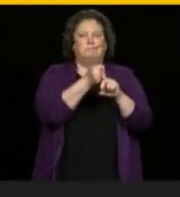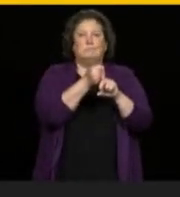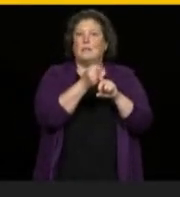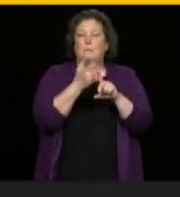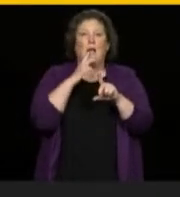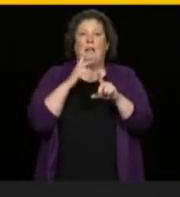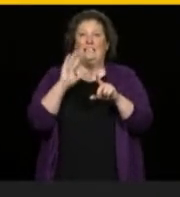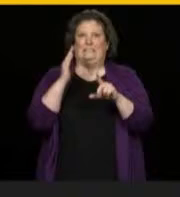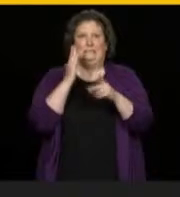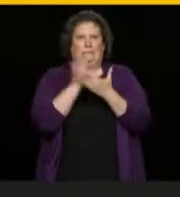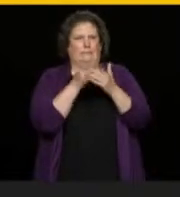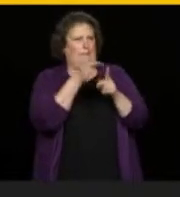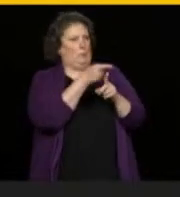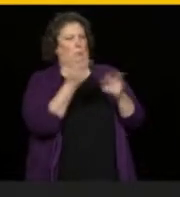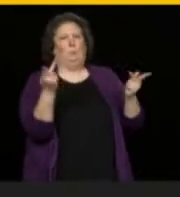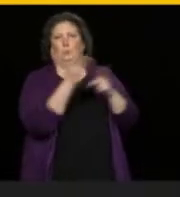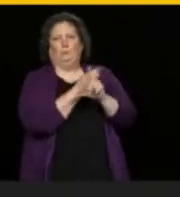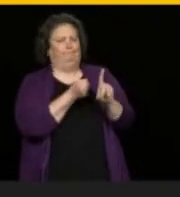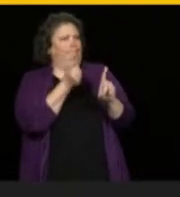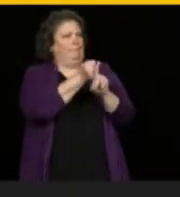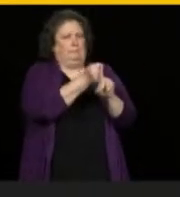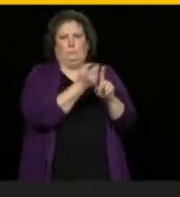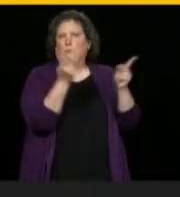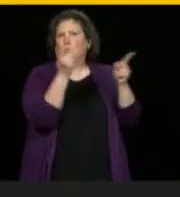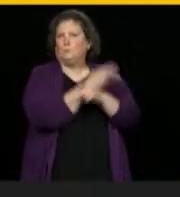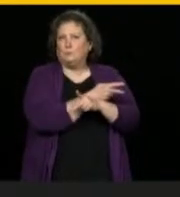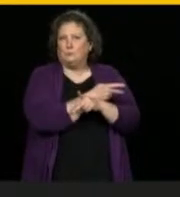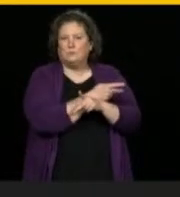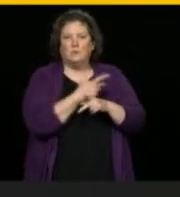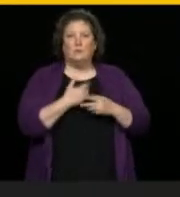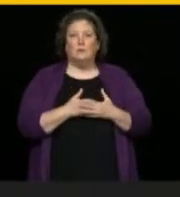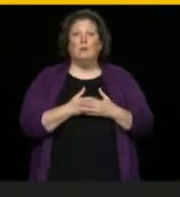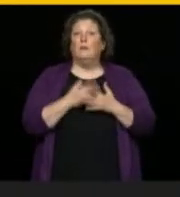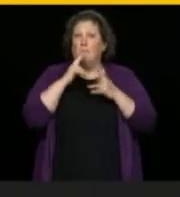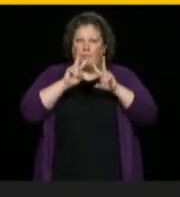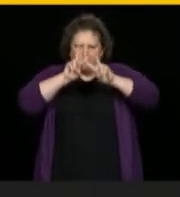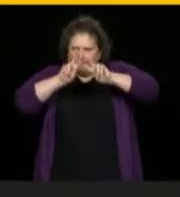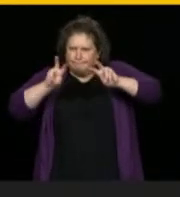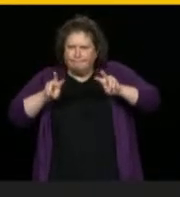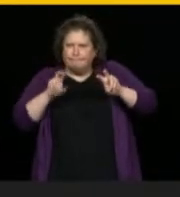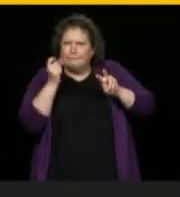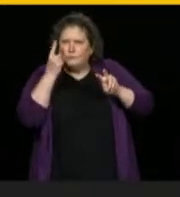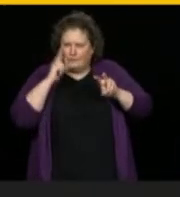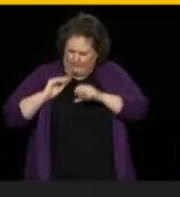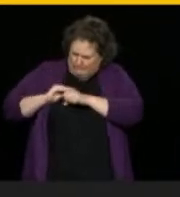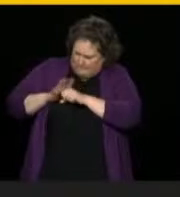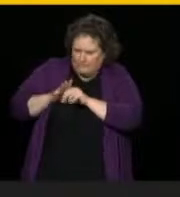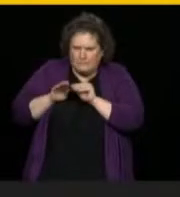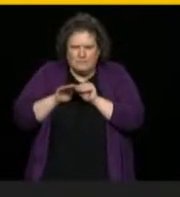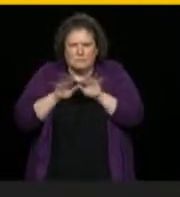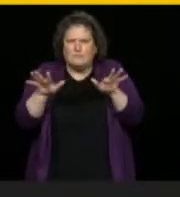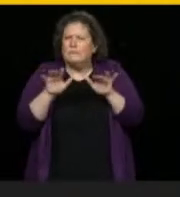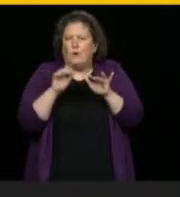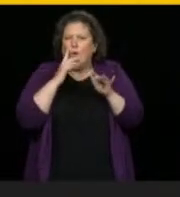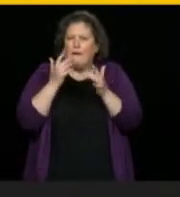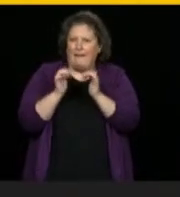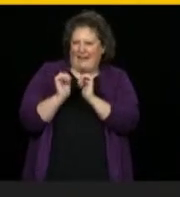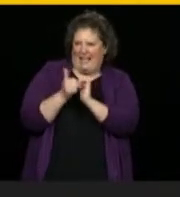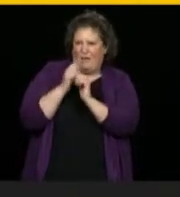others. In order to understand the impact of COVID-19 on our economy, we're going to be